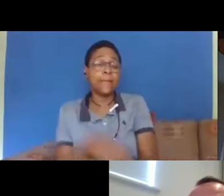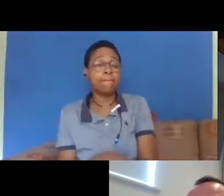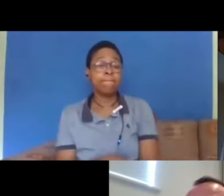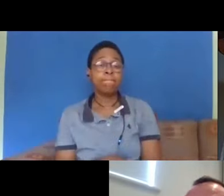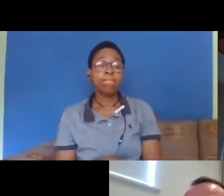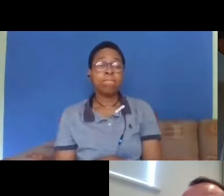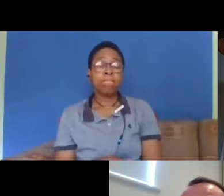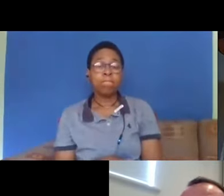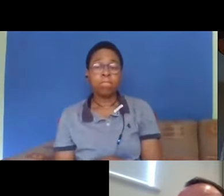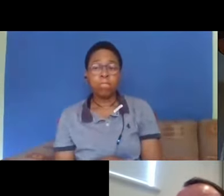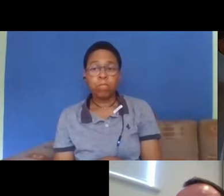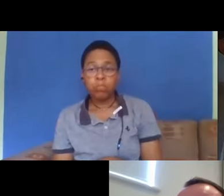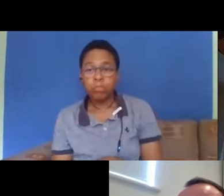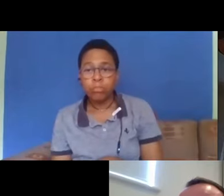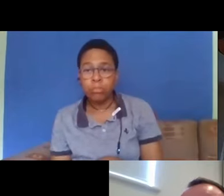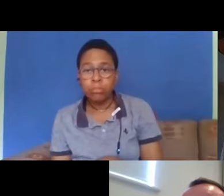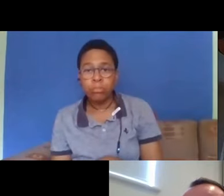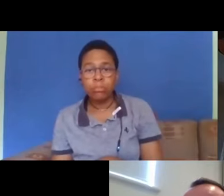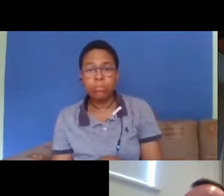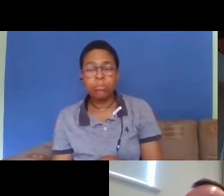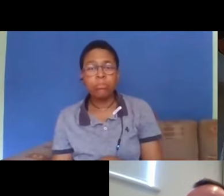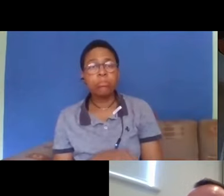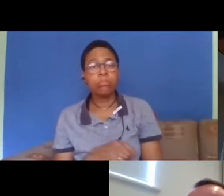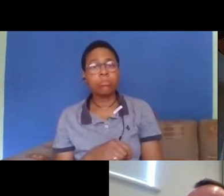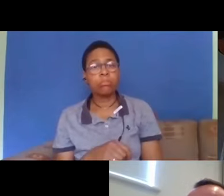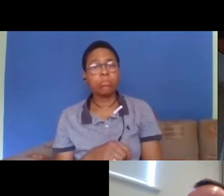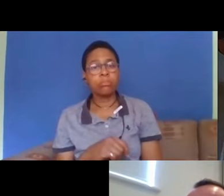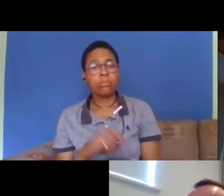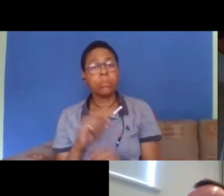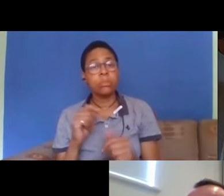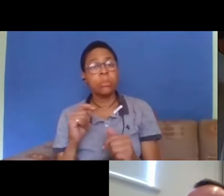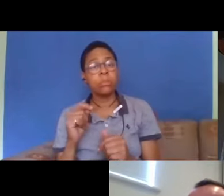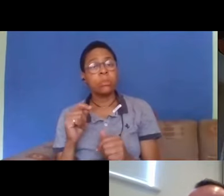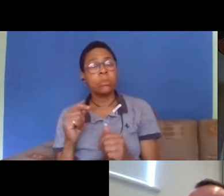Thank you. So there's a question here about